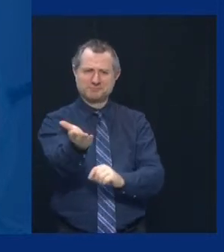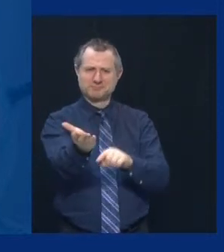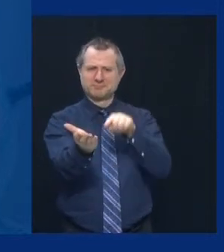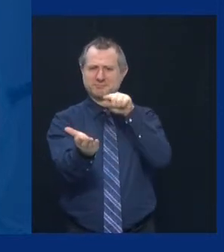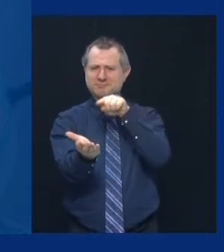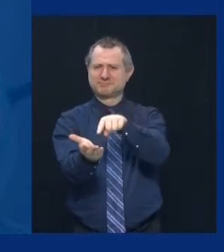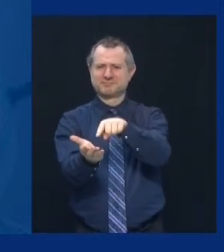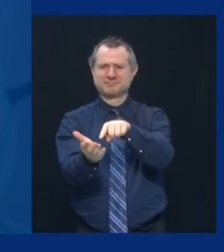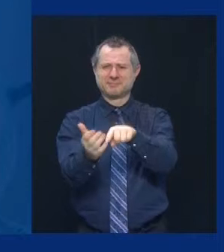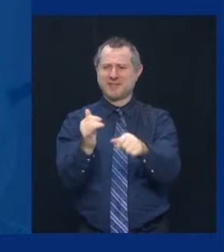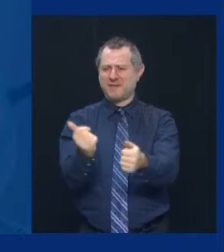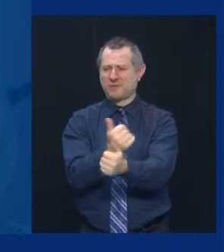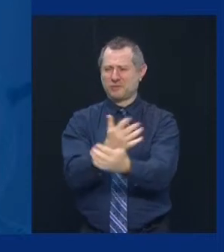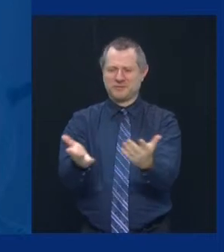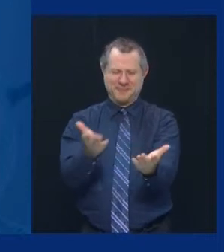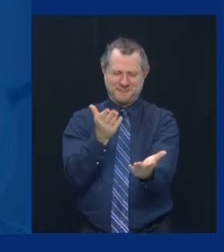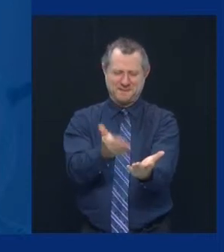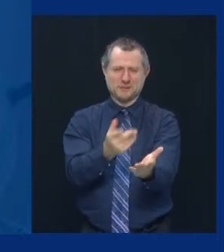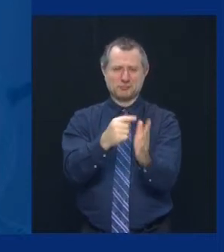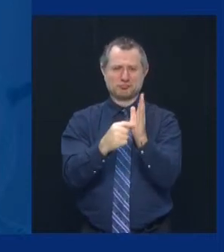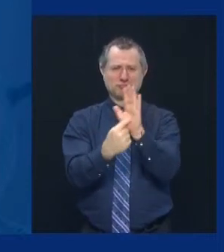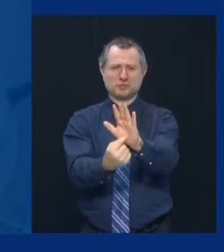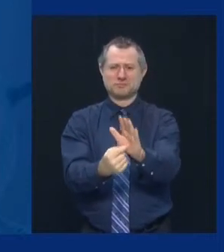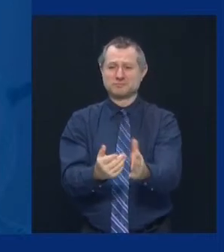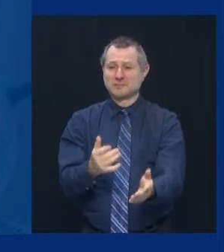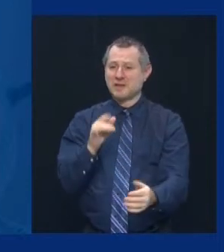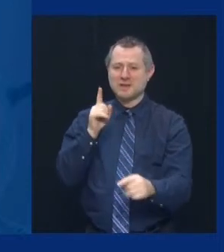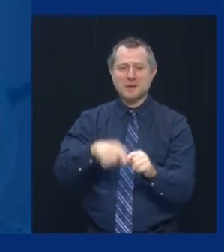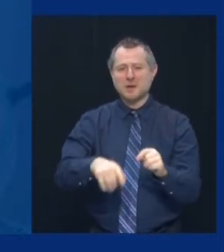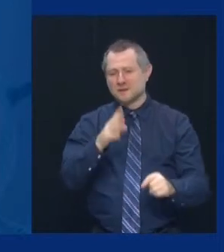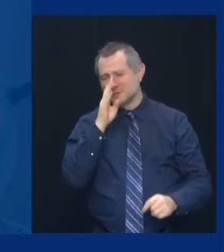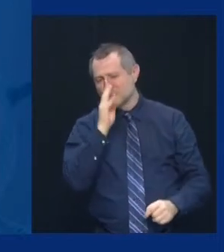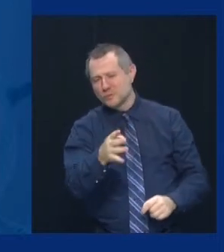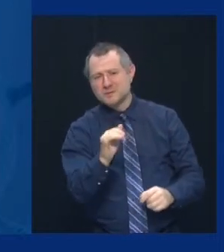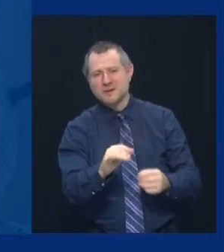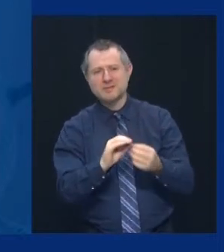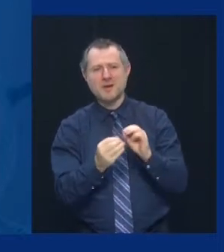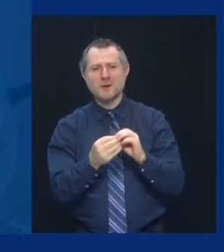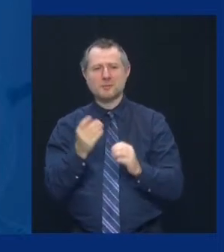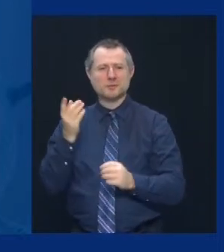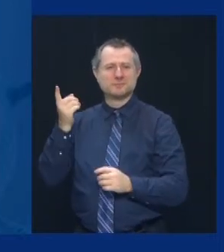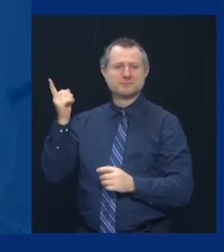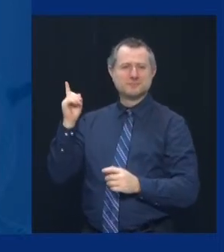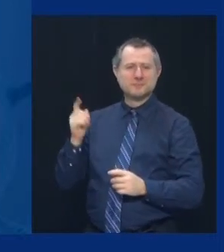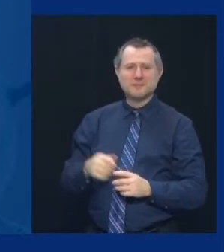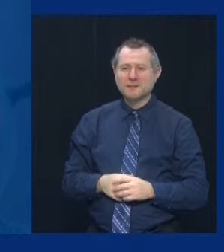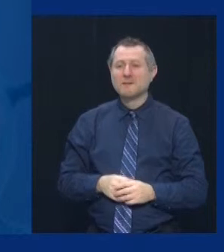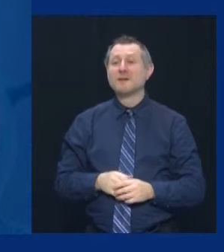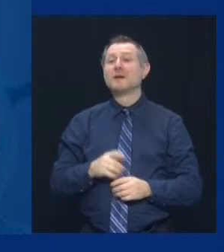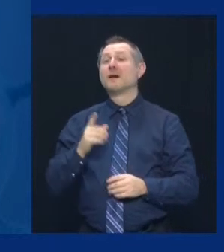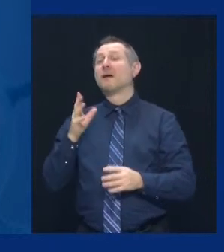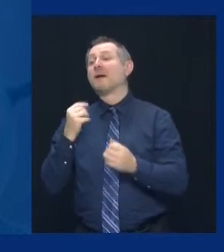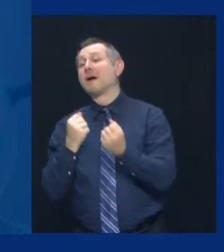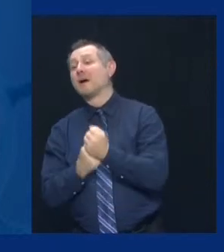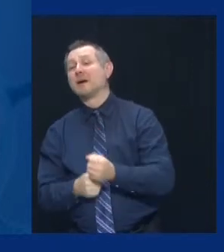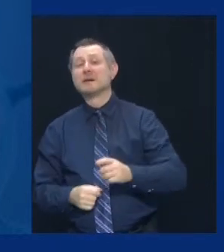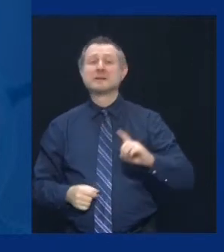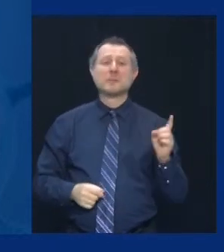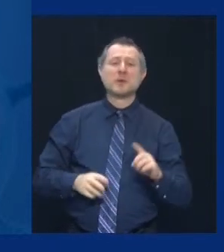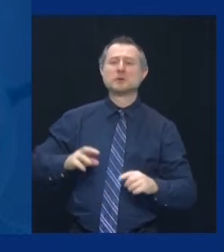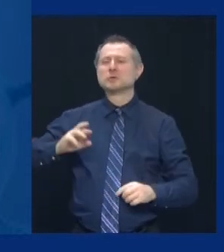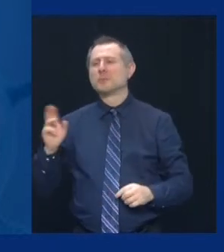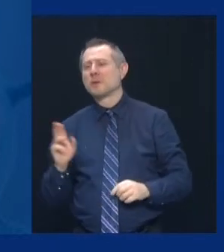numbers. And there's no denying numbers. And this is not testing a political theory